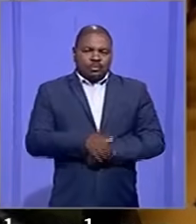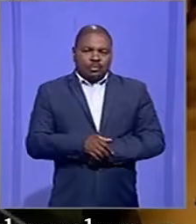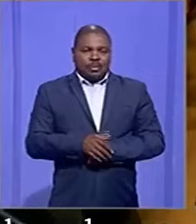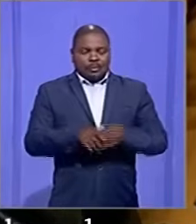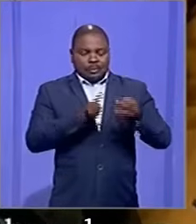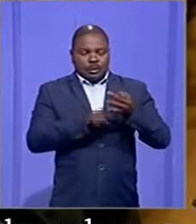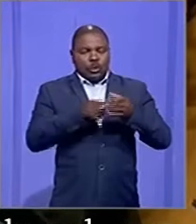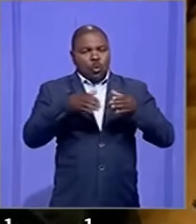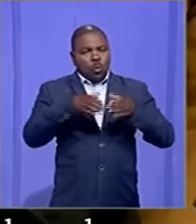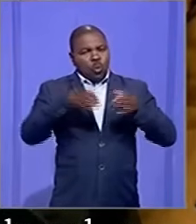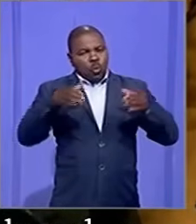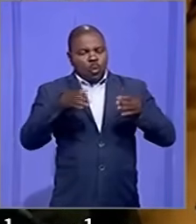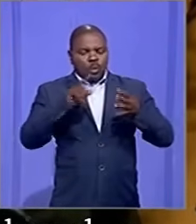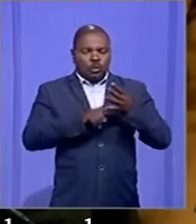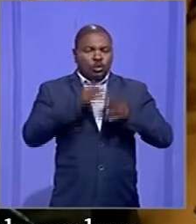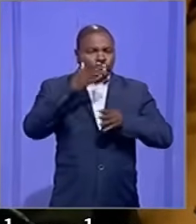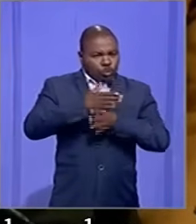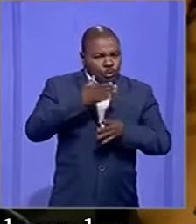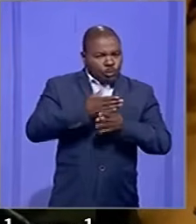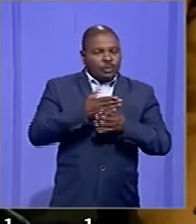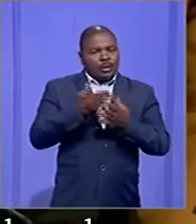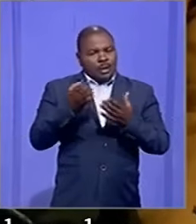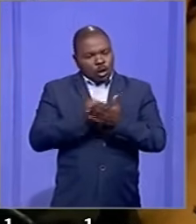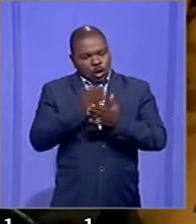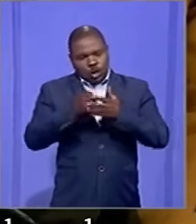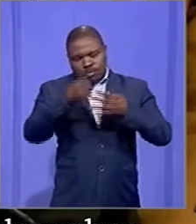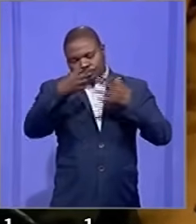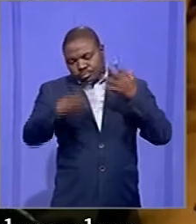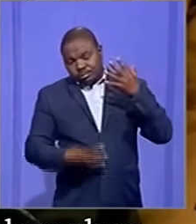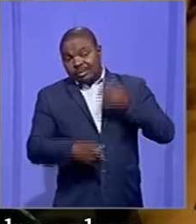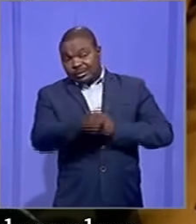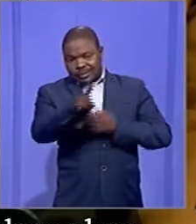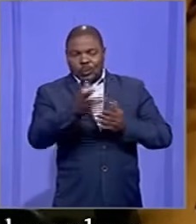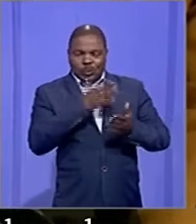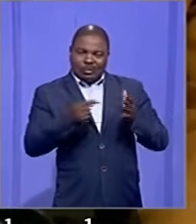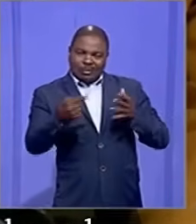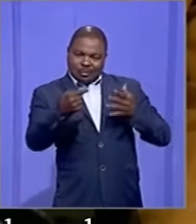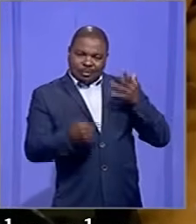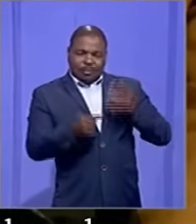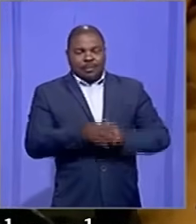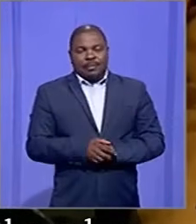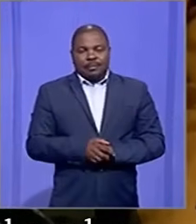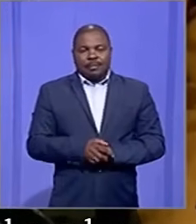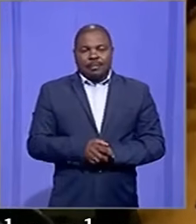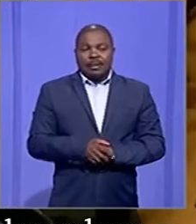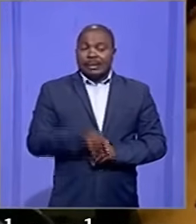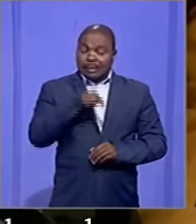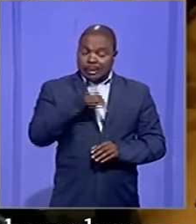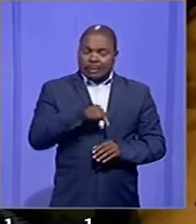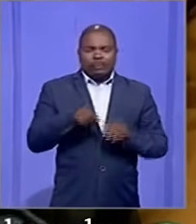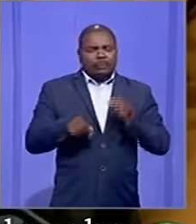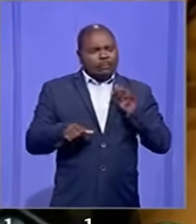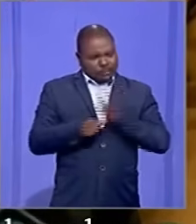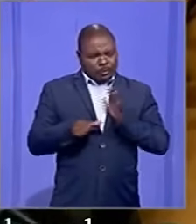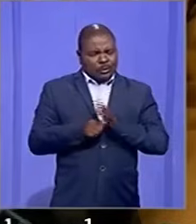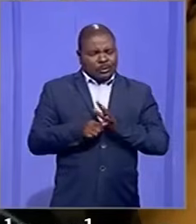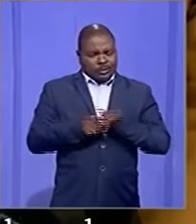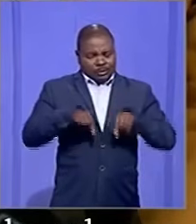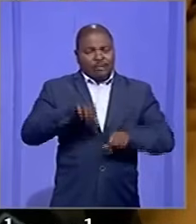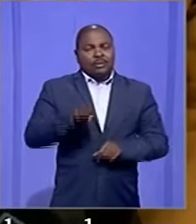growth and jobs for the economy and all of that. So that is what really is important for South